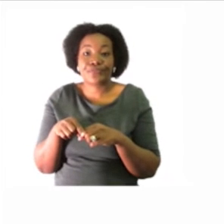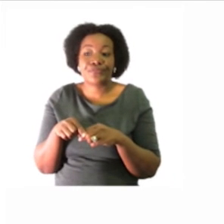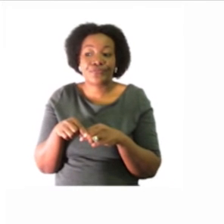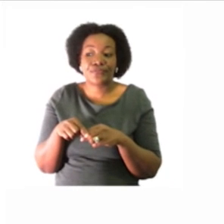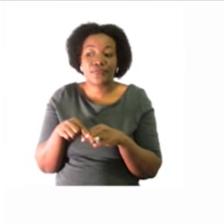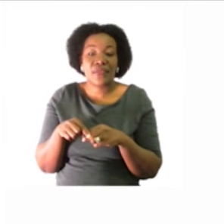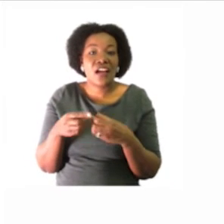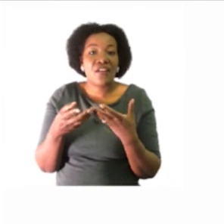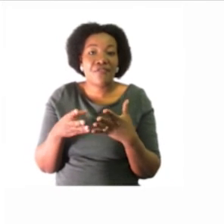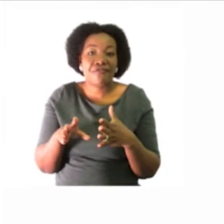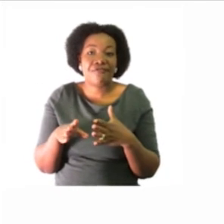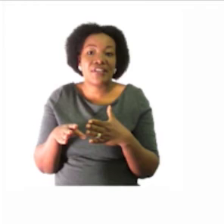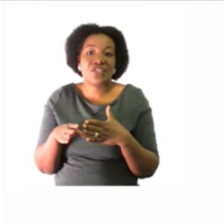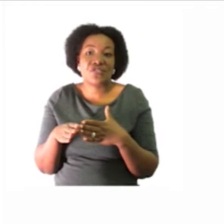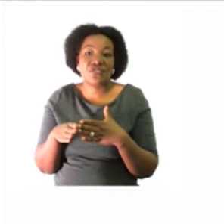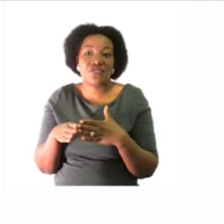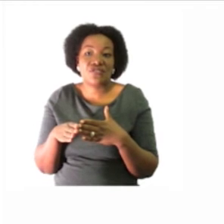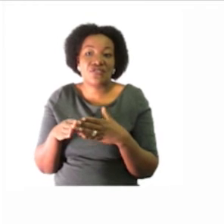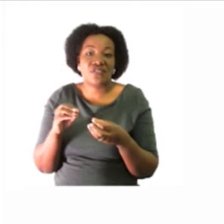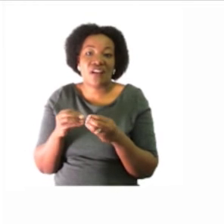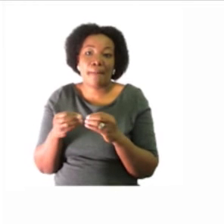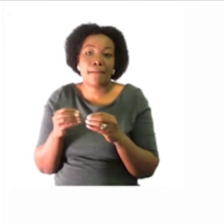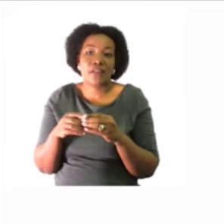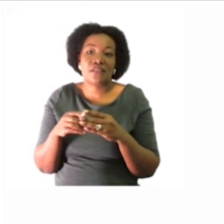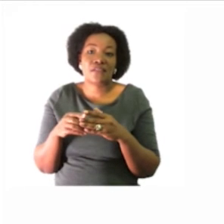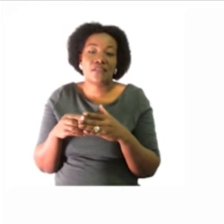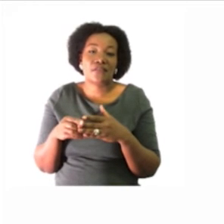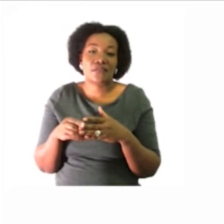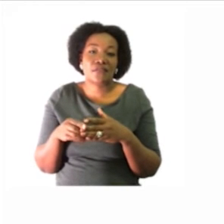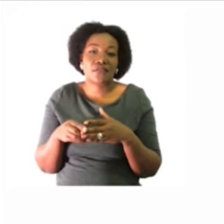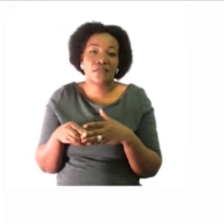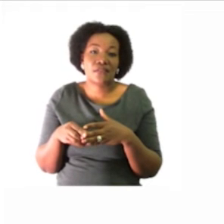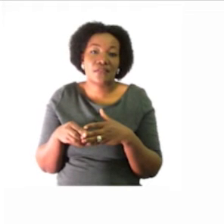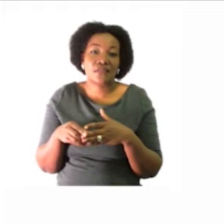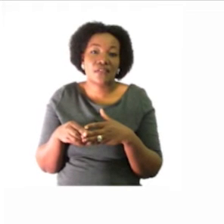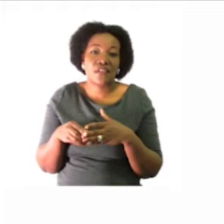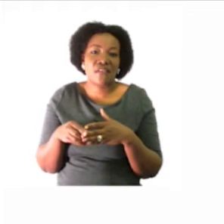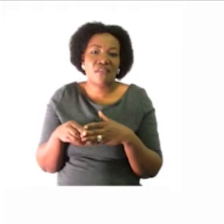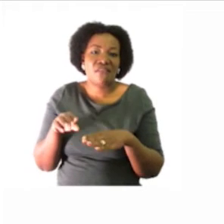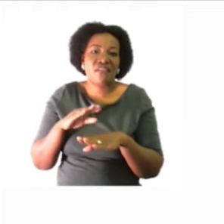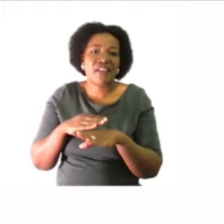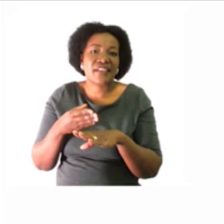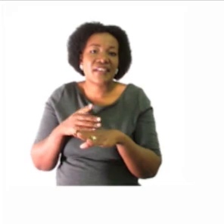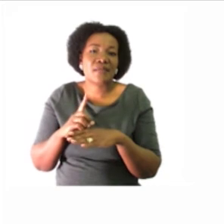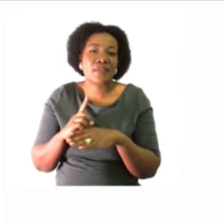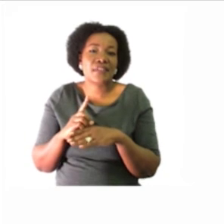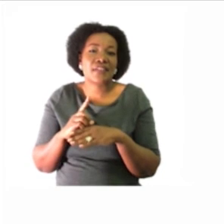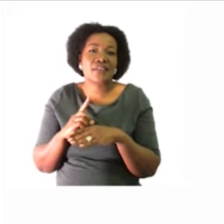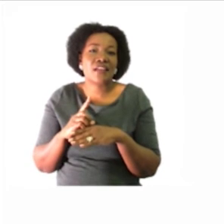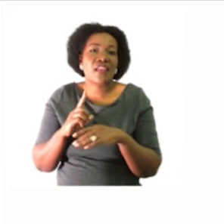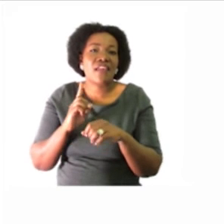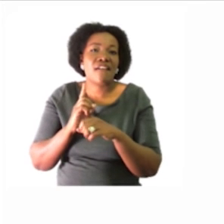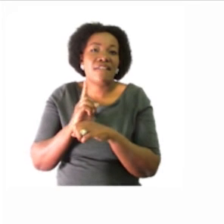To complete the sums, you can either write the number or cut it out. For example, let's see. Let's do the